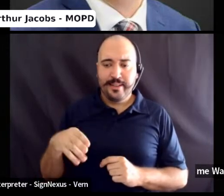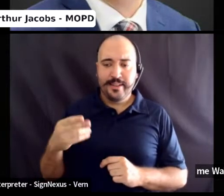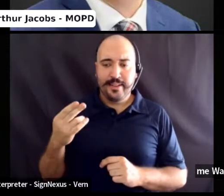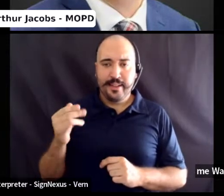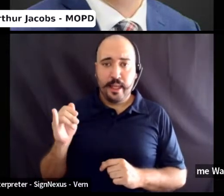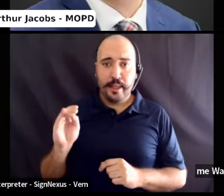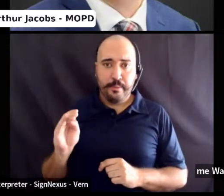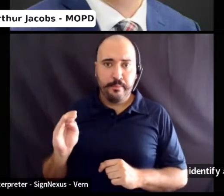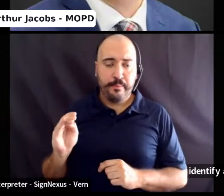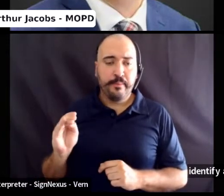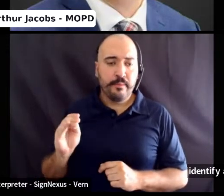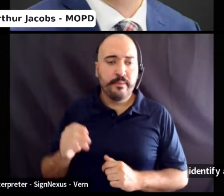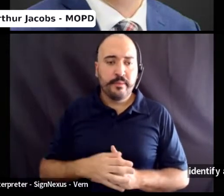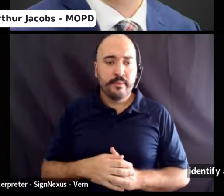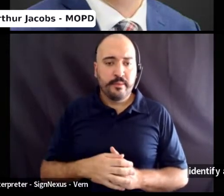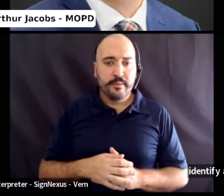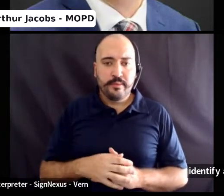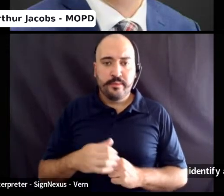and